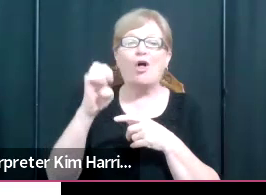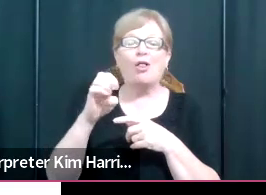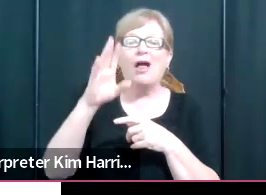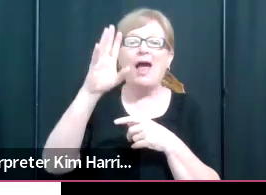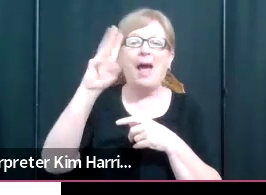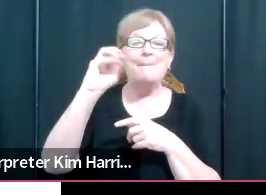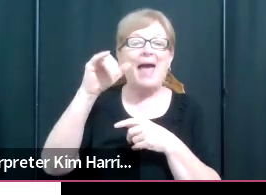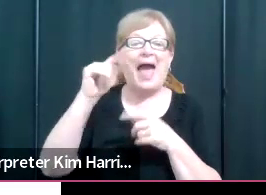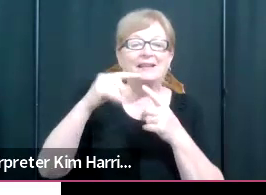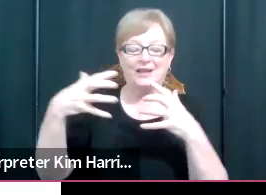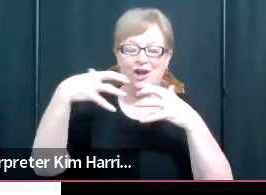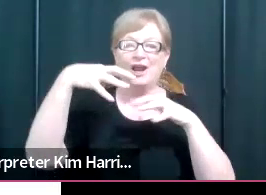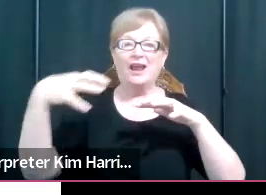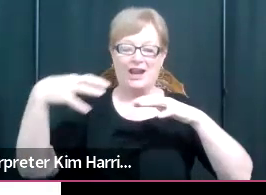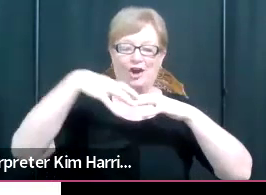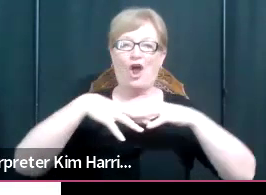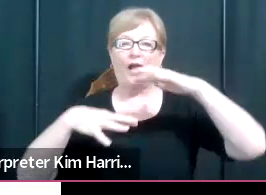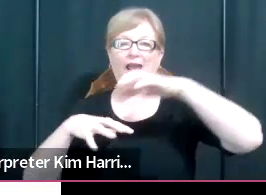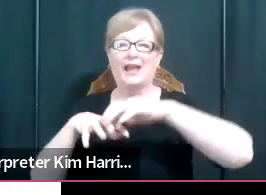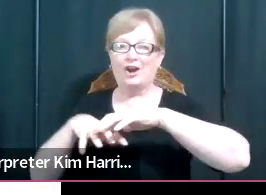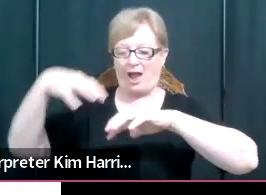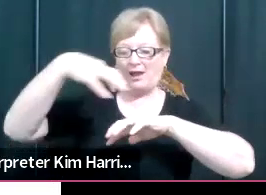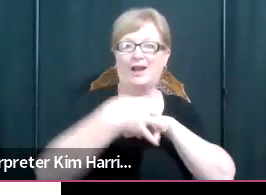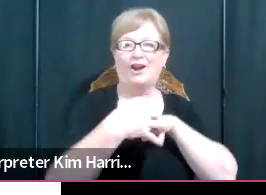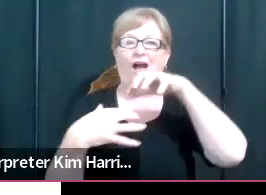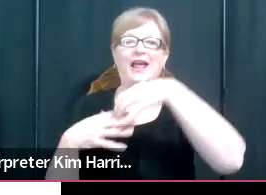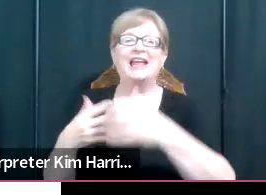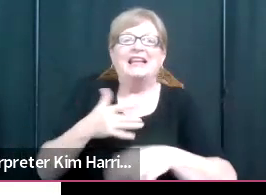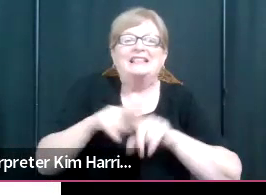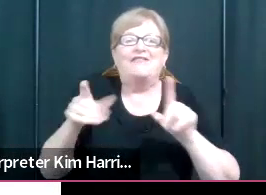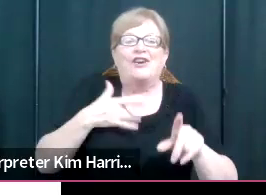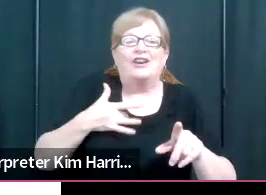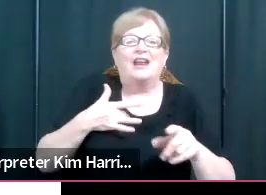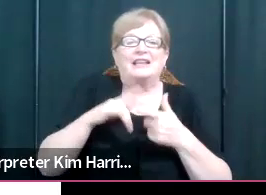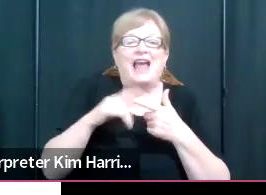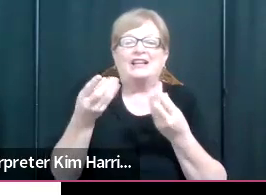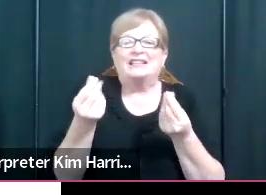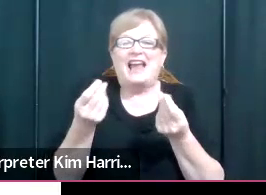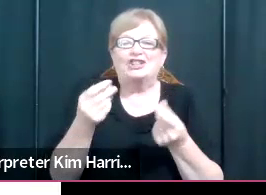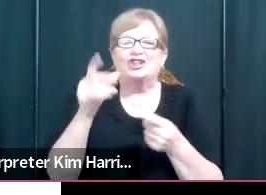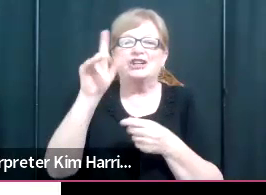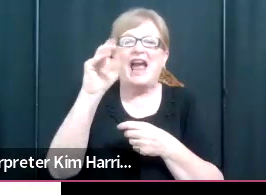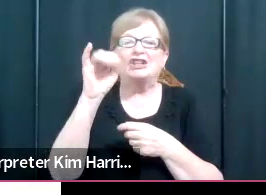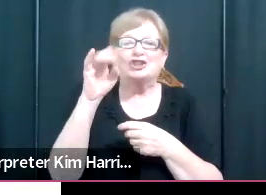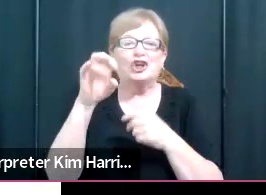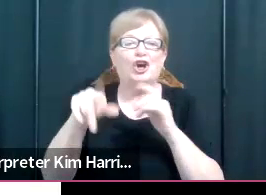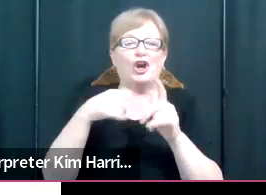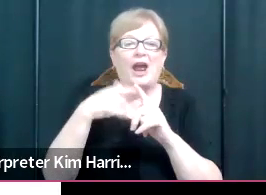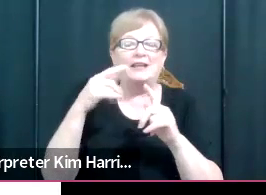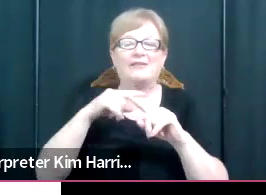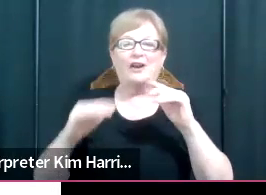they interlock and they have different textures and different heights. And so you can really engage gross